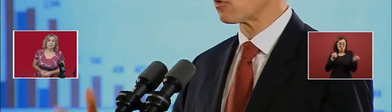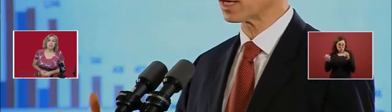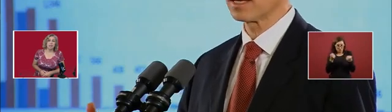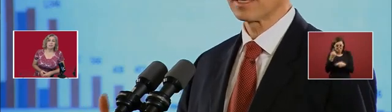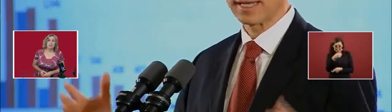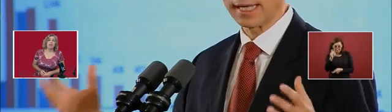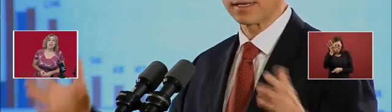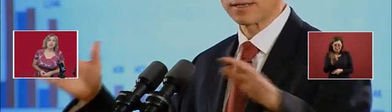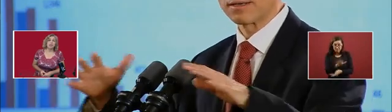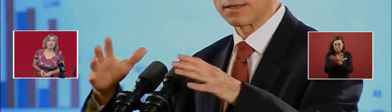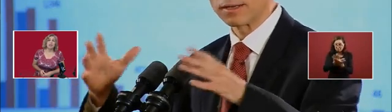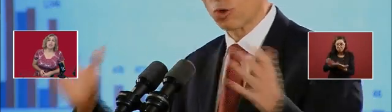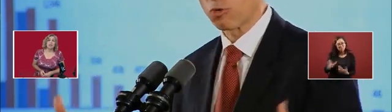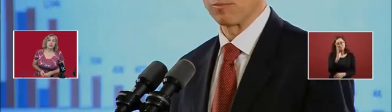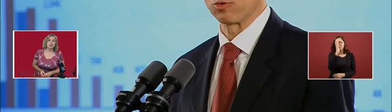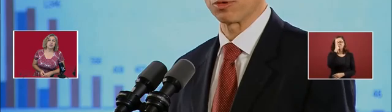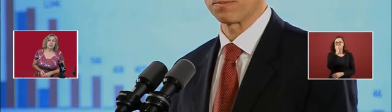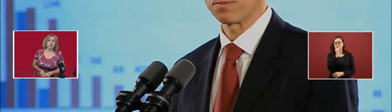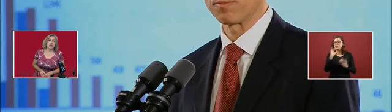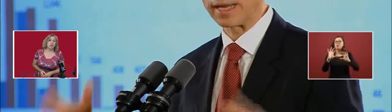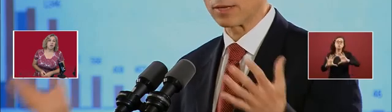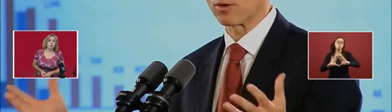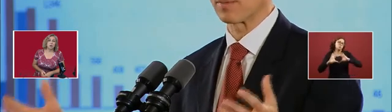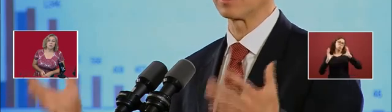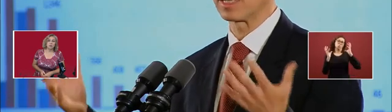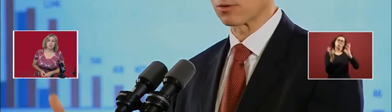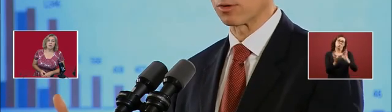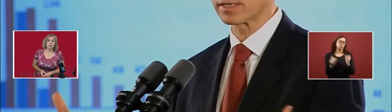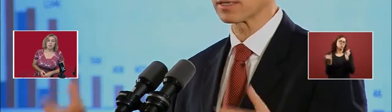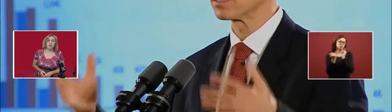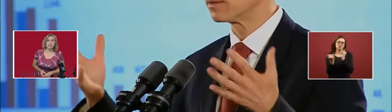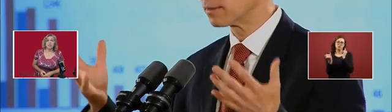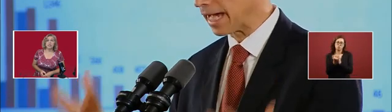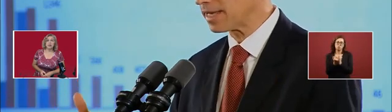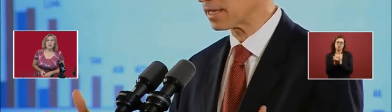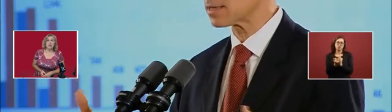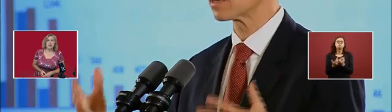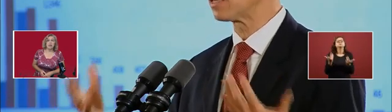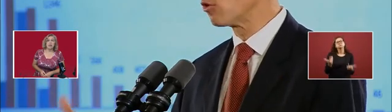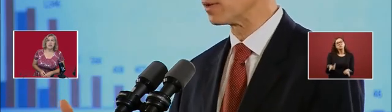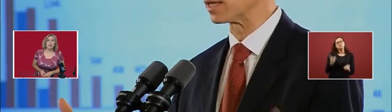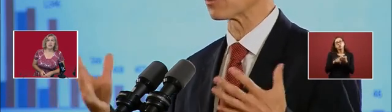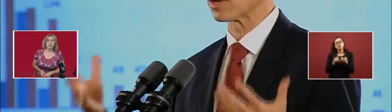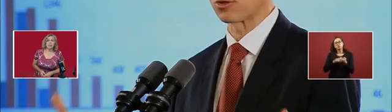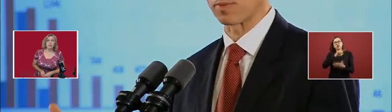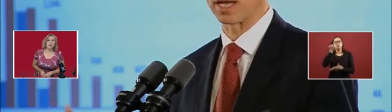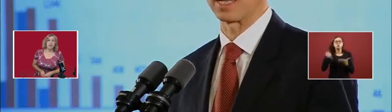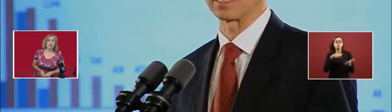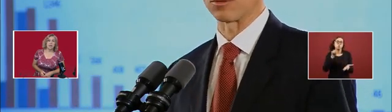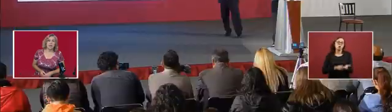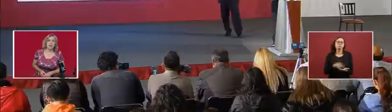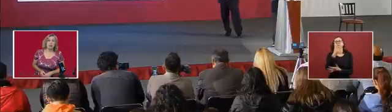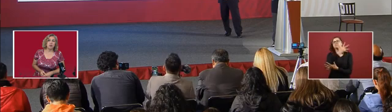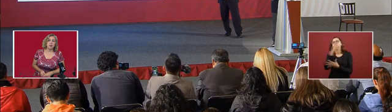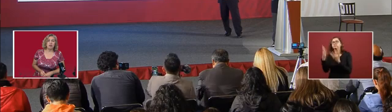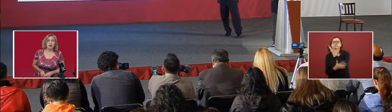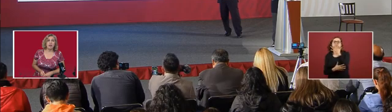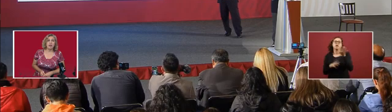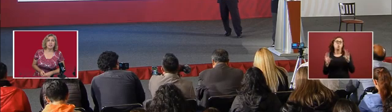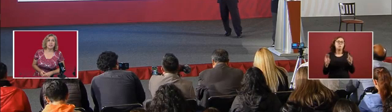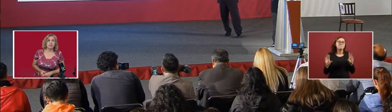it had diminished. But before they had dengue, and it will continue to exist. It's a phenomenon